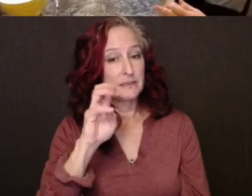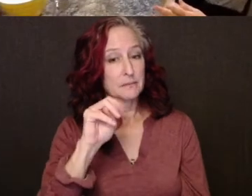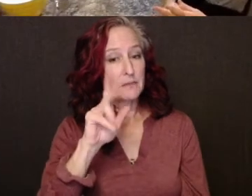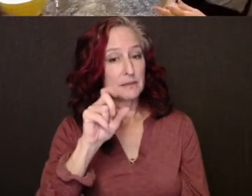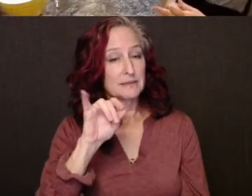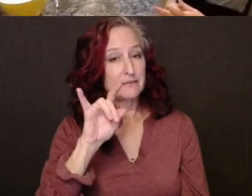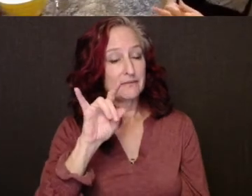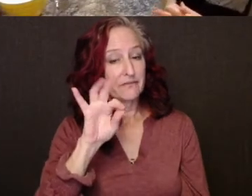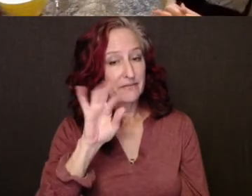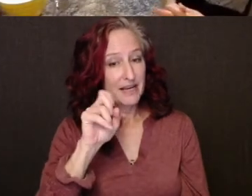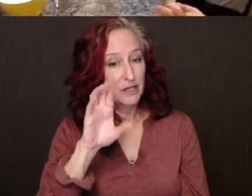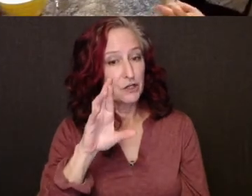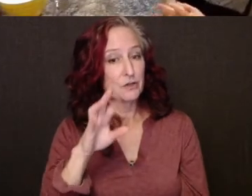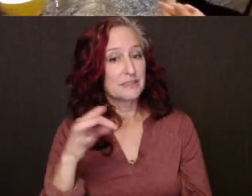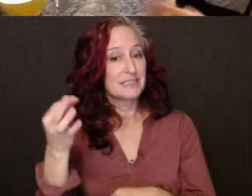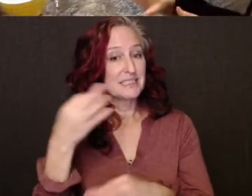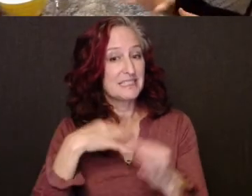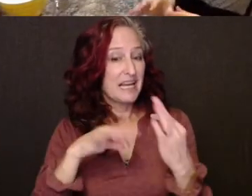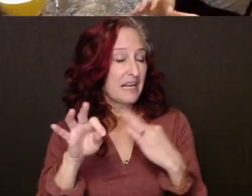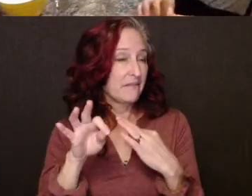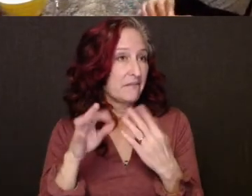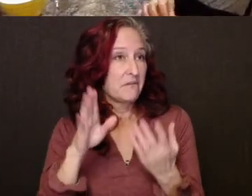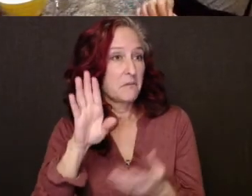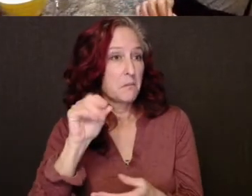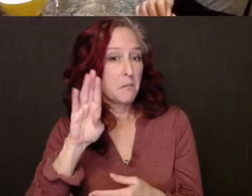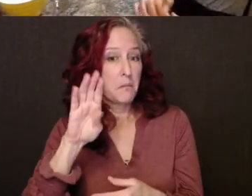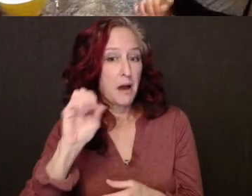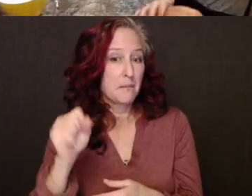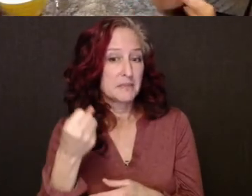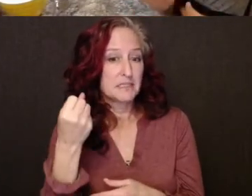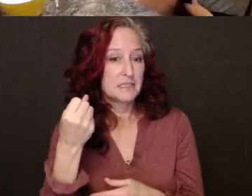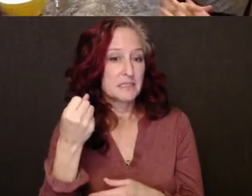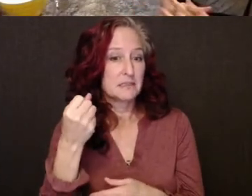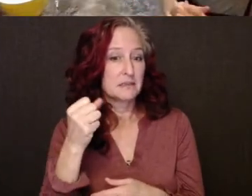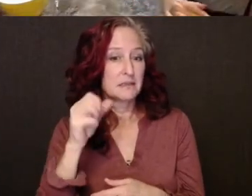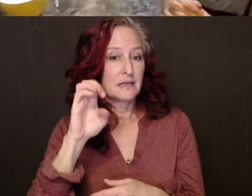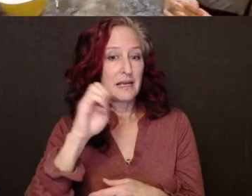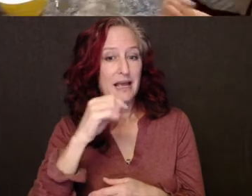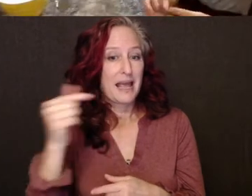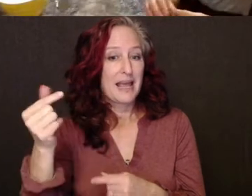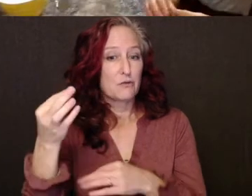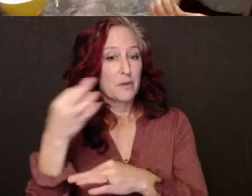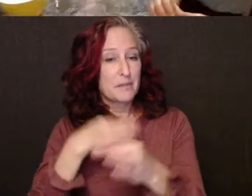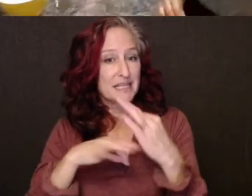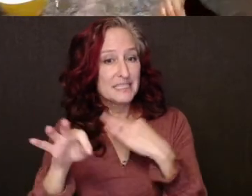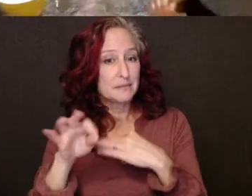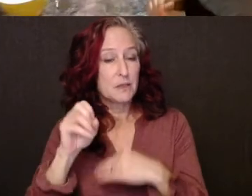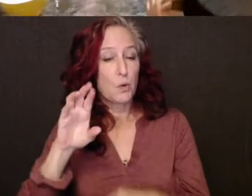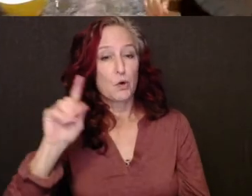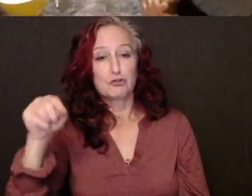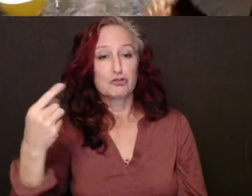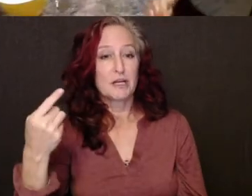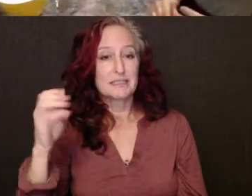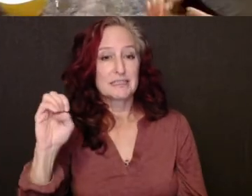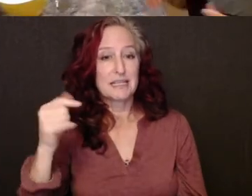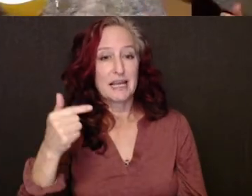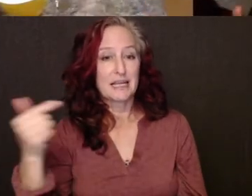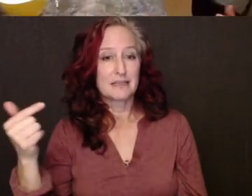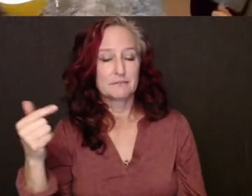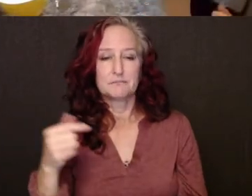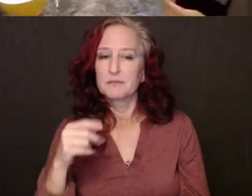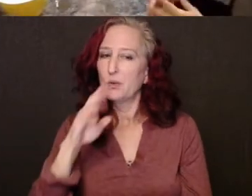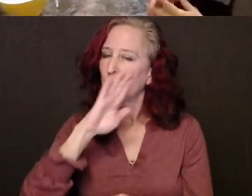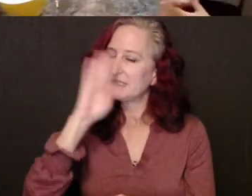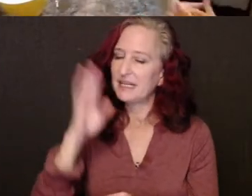I don't think I would. I would just go with the regular temperature, yeah. Okay. And then do